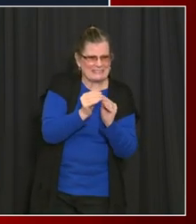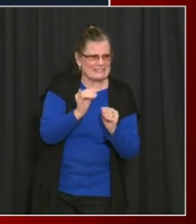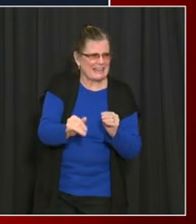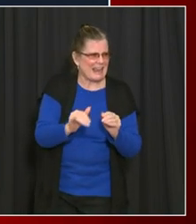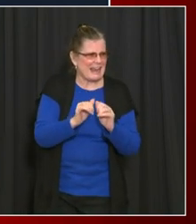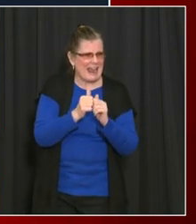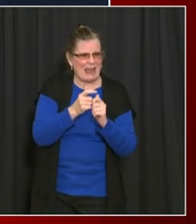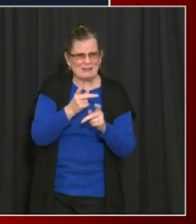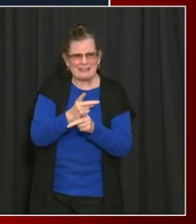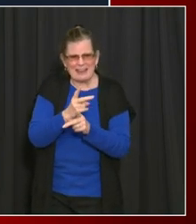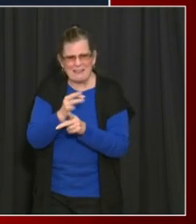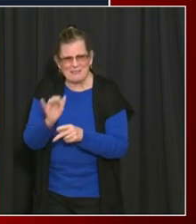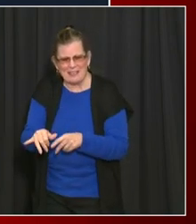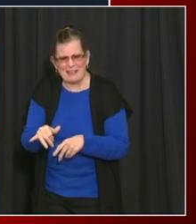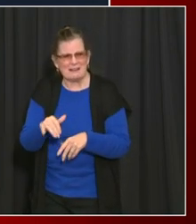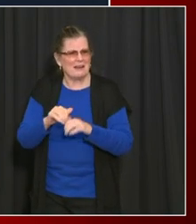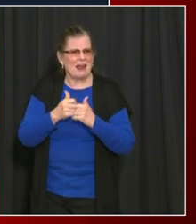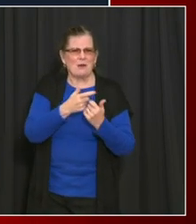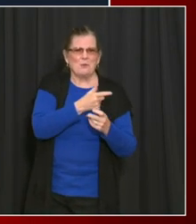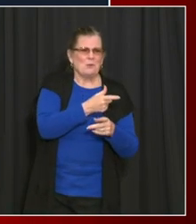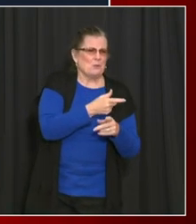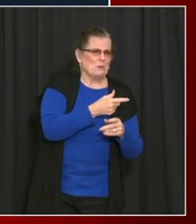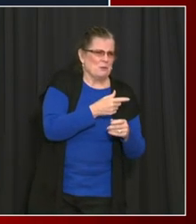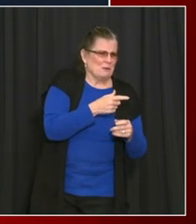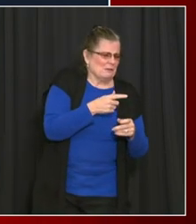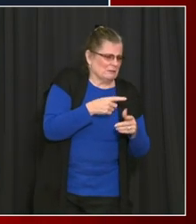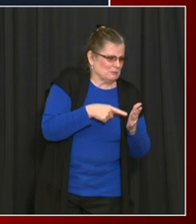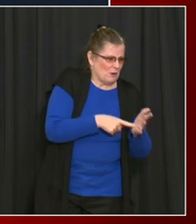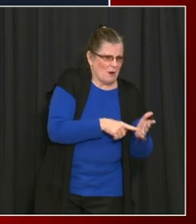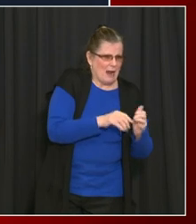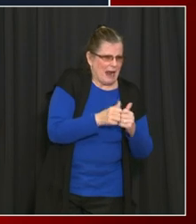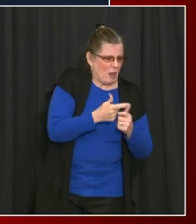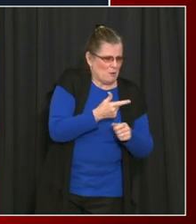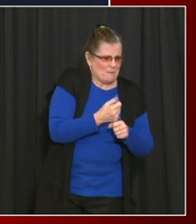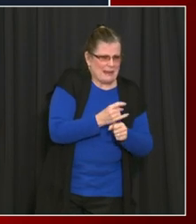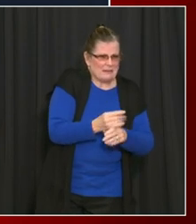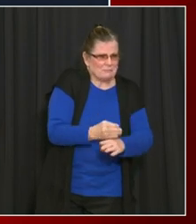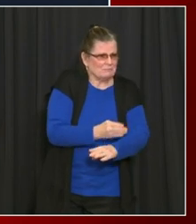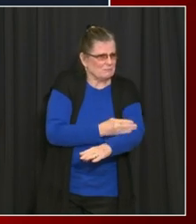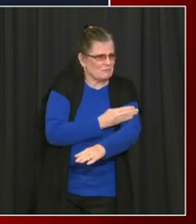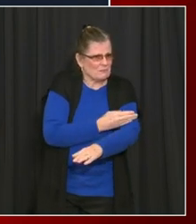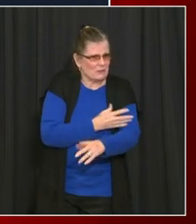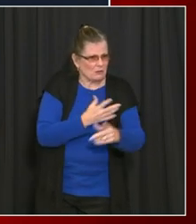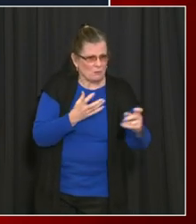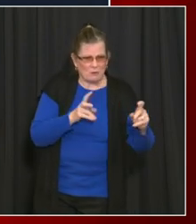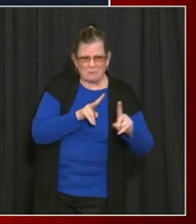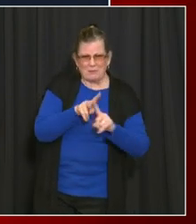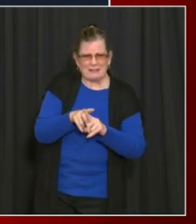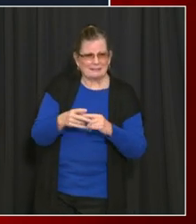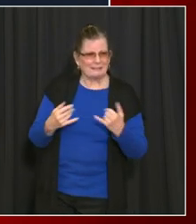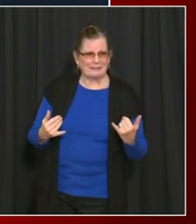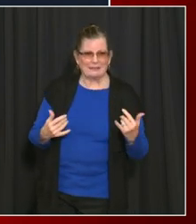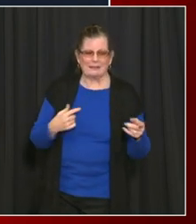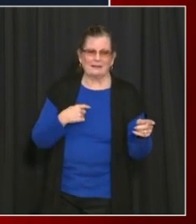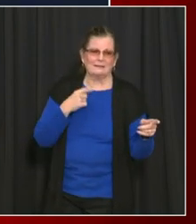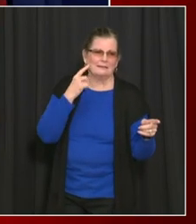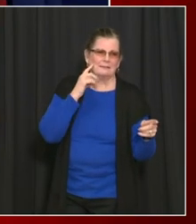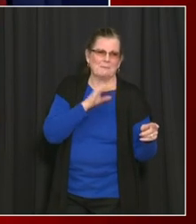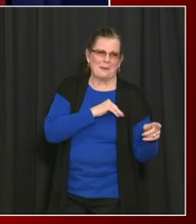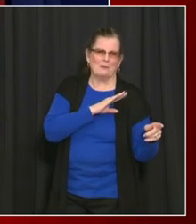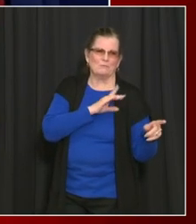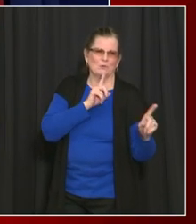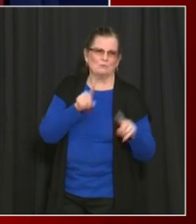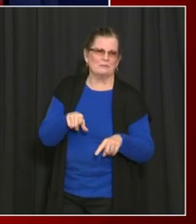changes that you would have made back in that period back then in March that you want to make? I mean, I think there will be time for that